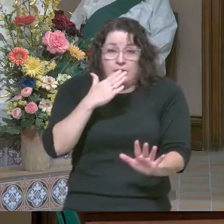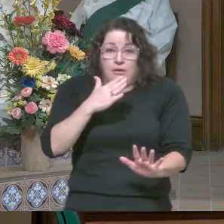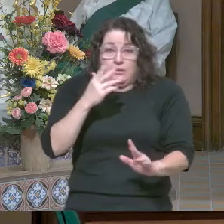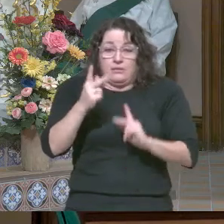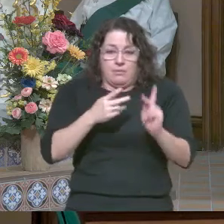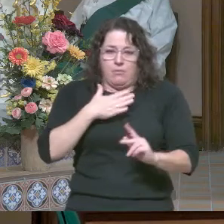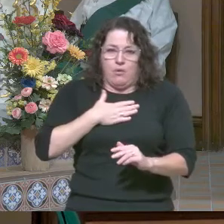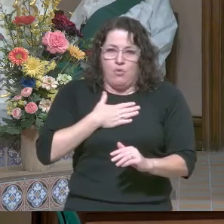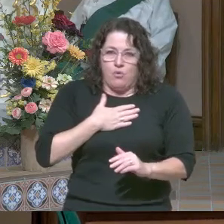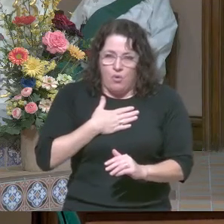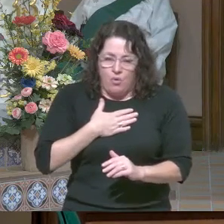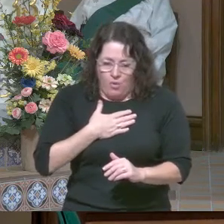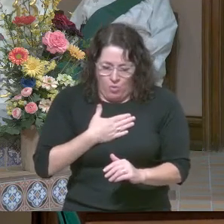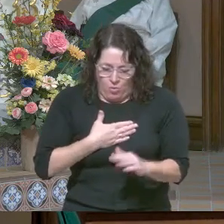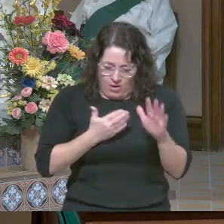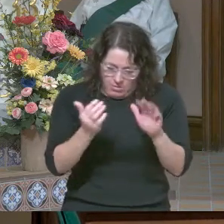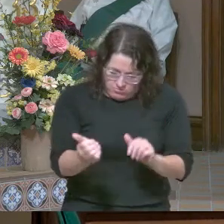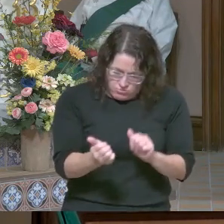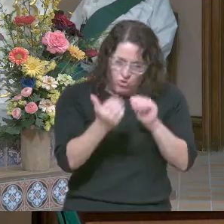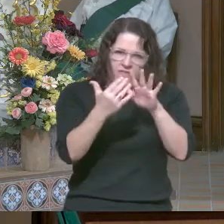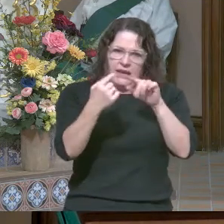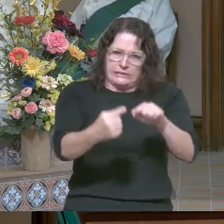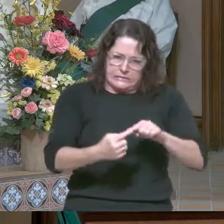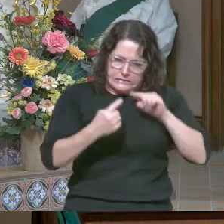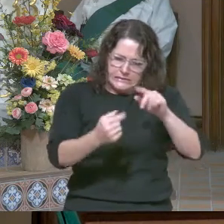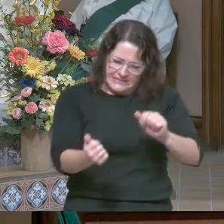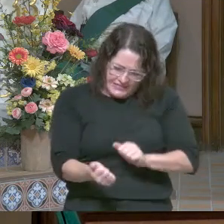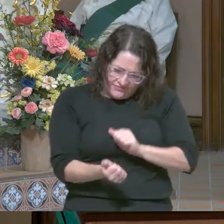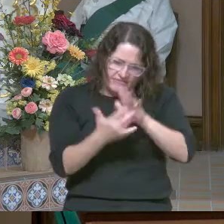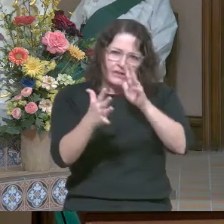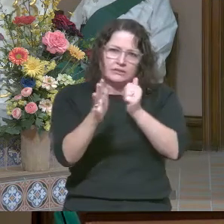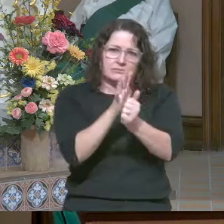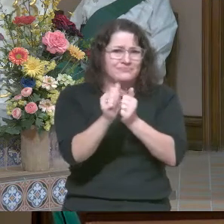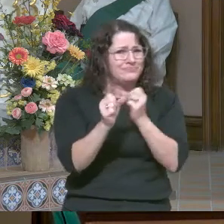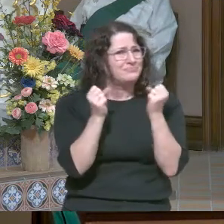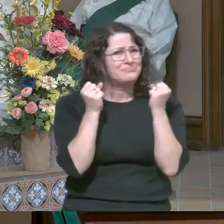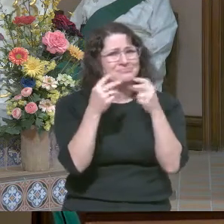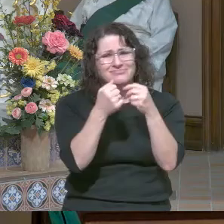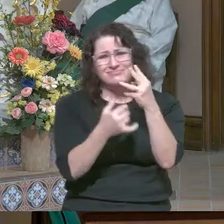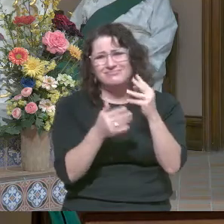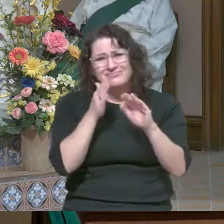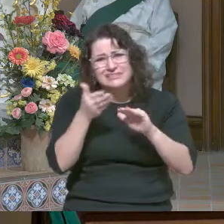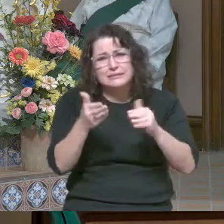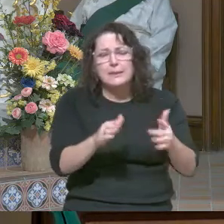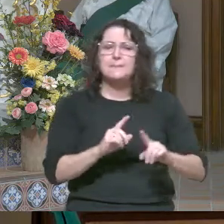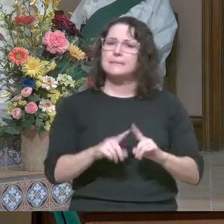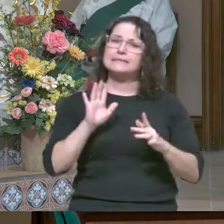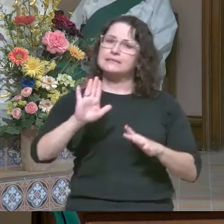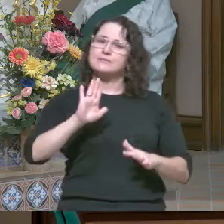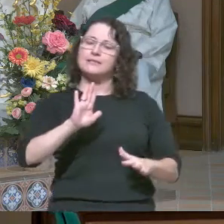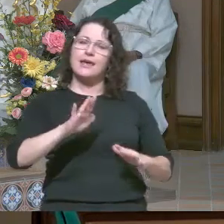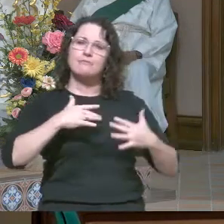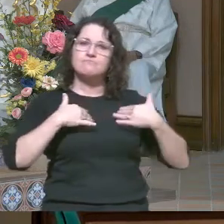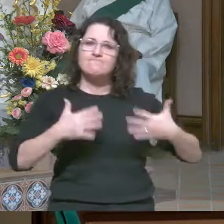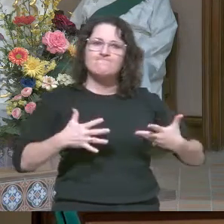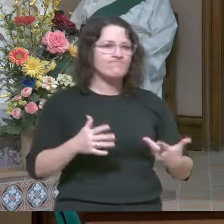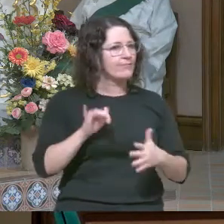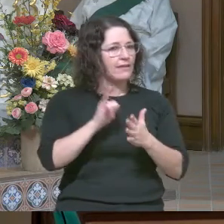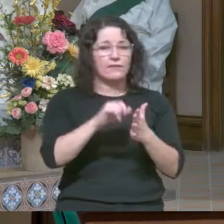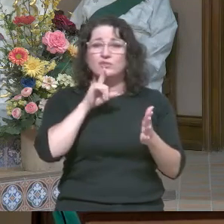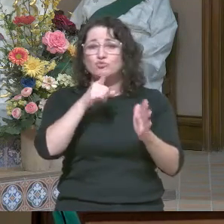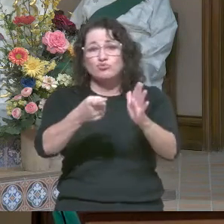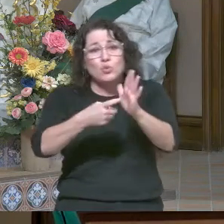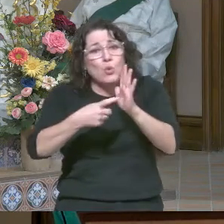lives in harm's way and a good number would die. But it's that stance, it's that cost of